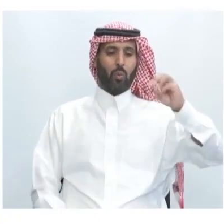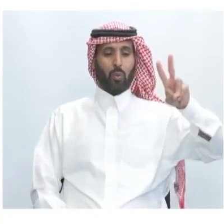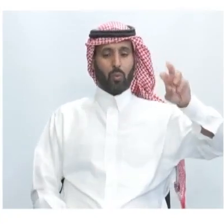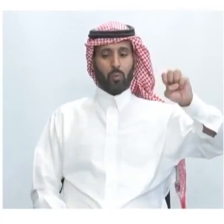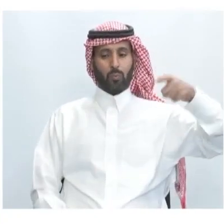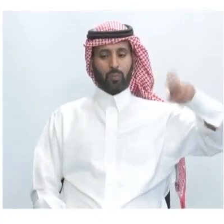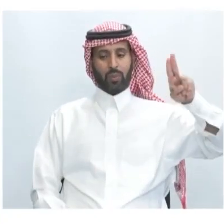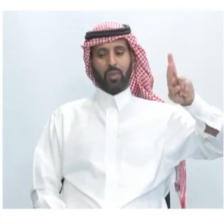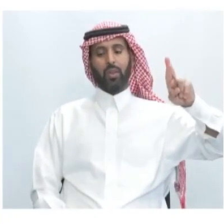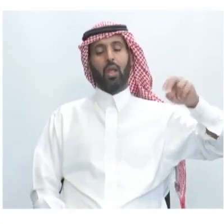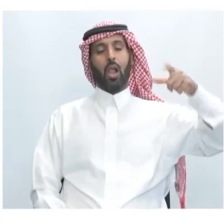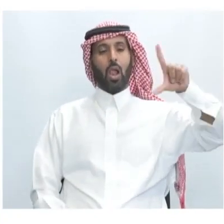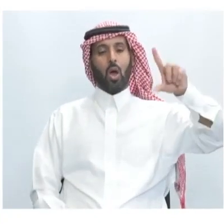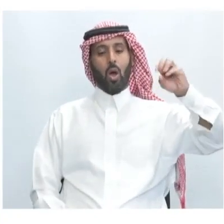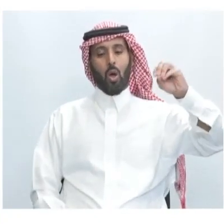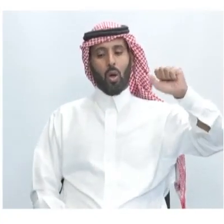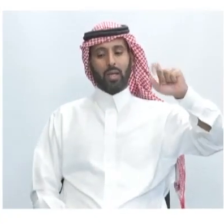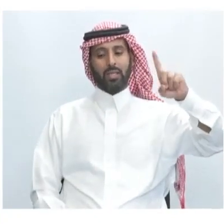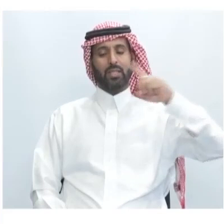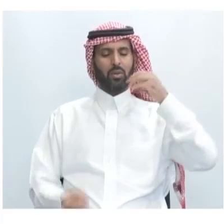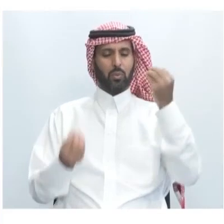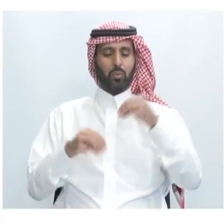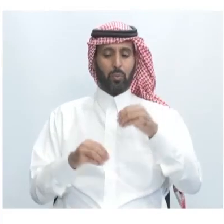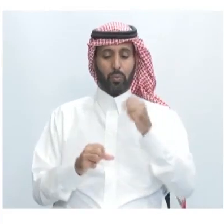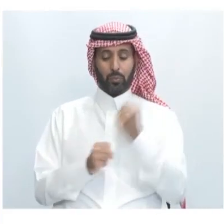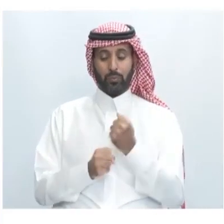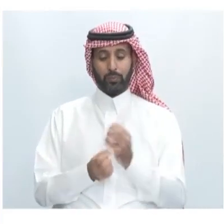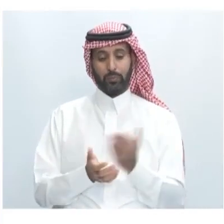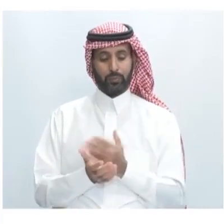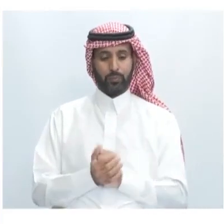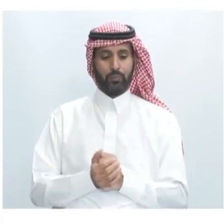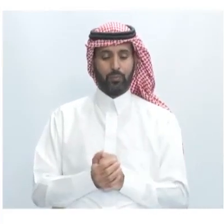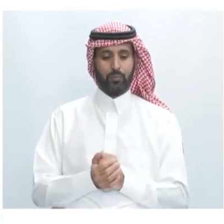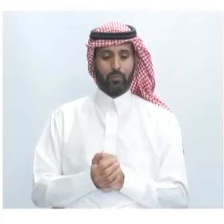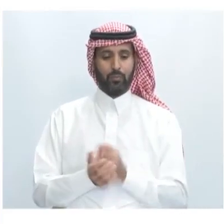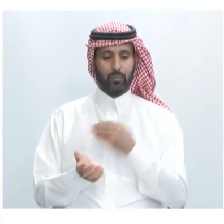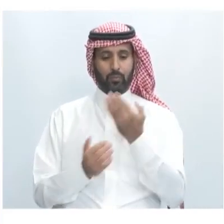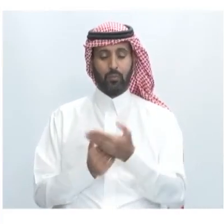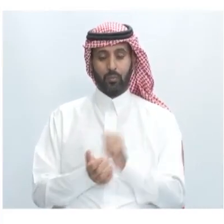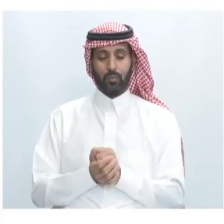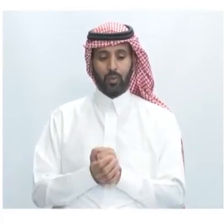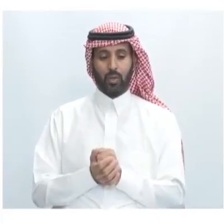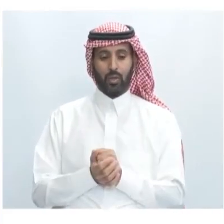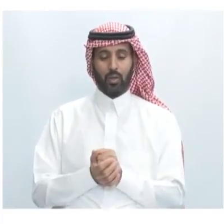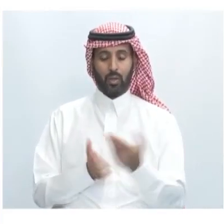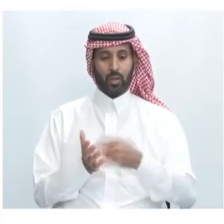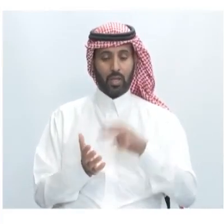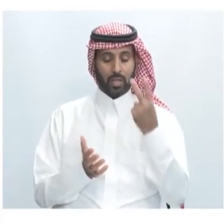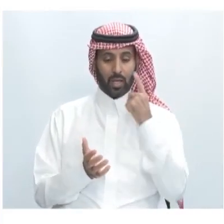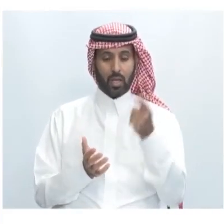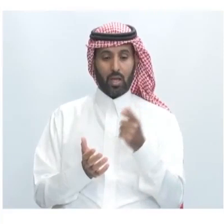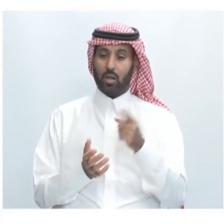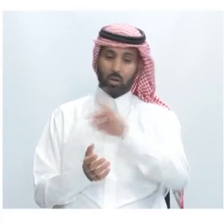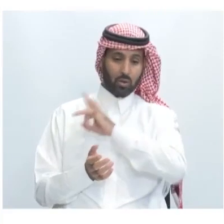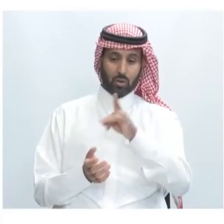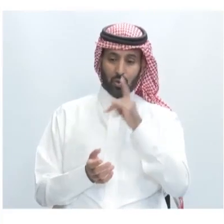noun. It's not a verb. No one is doing something. No one is doing something. On the other hand, the second example here,